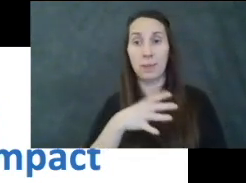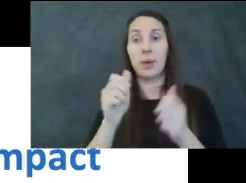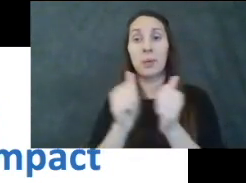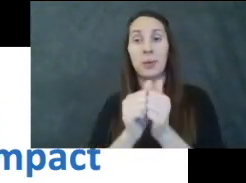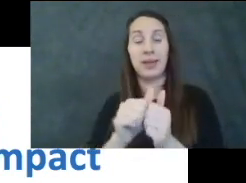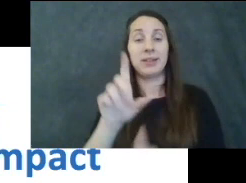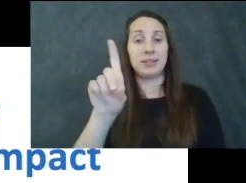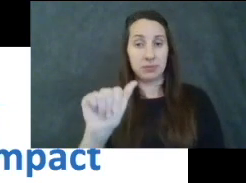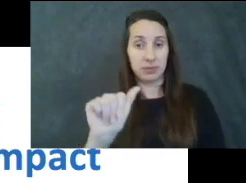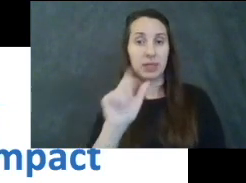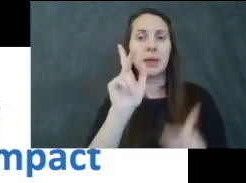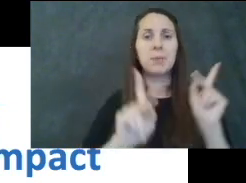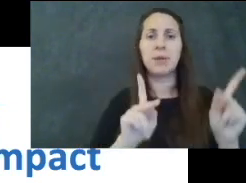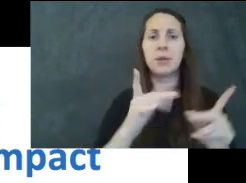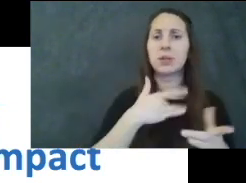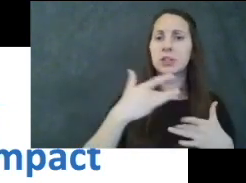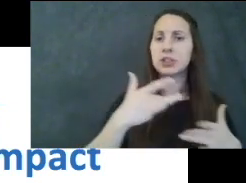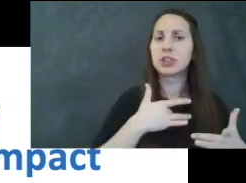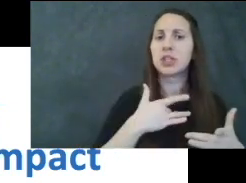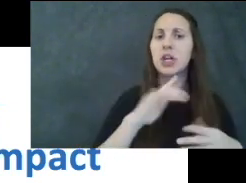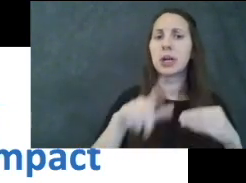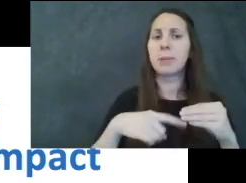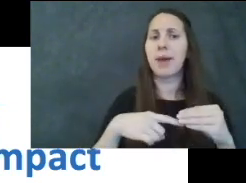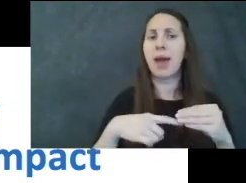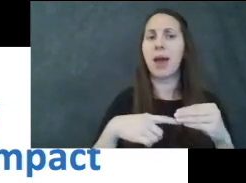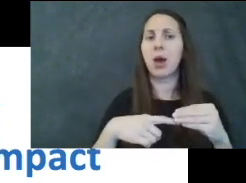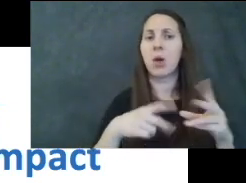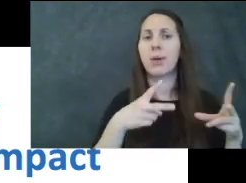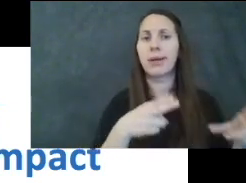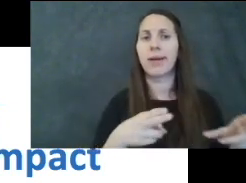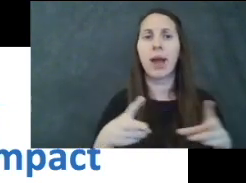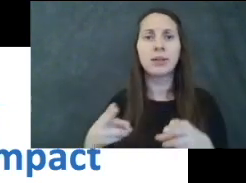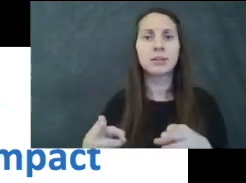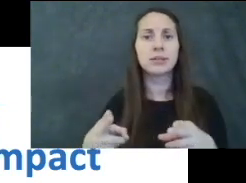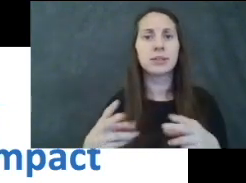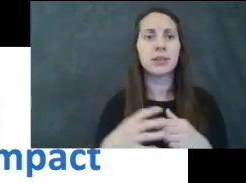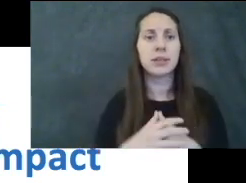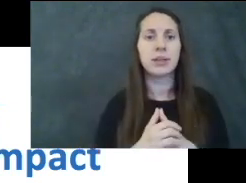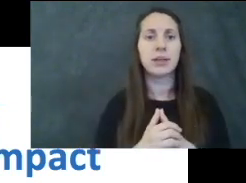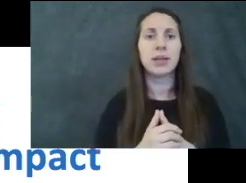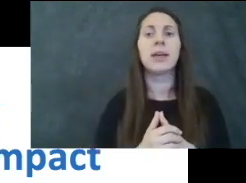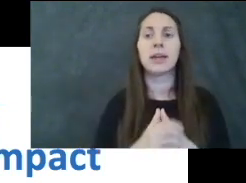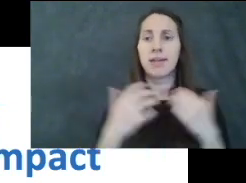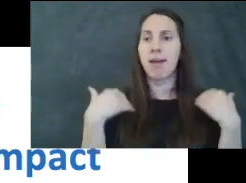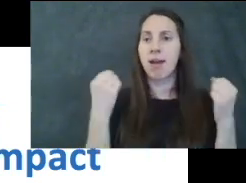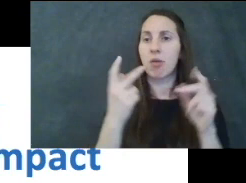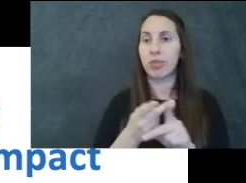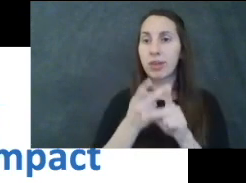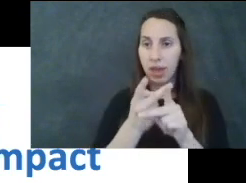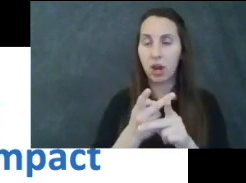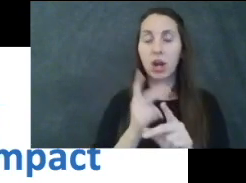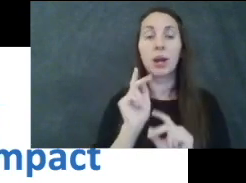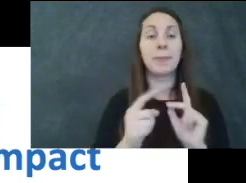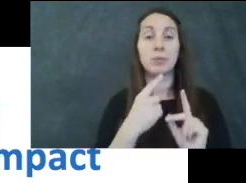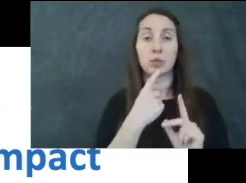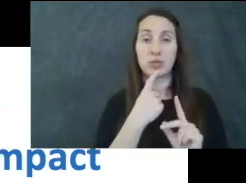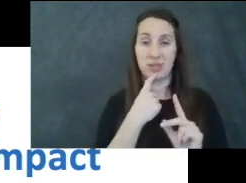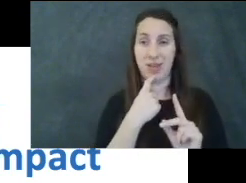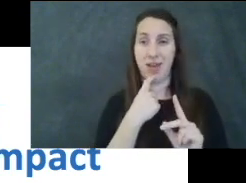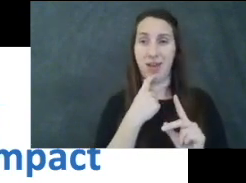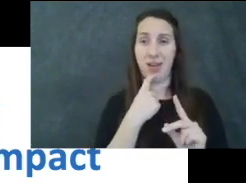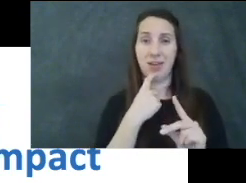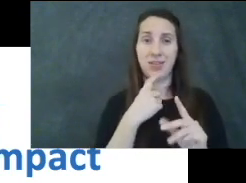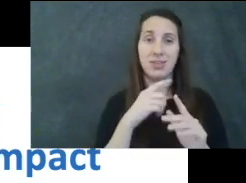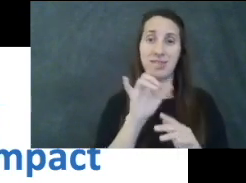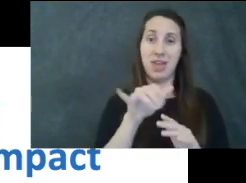that are concerned about cuts in healthcare, and people that say that cuts in healthcare may have a negative